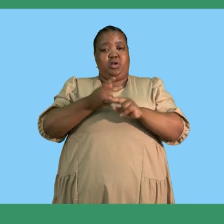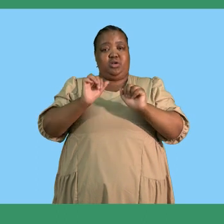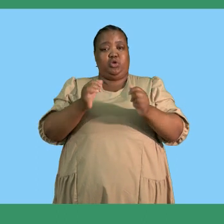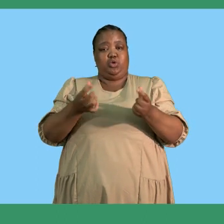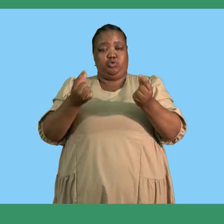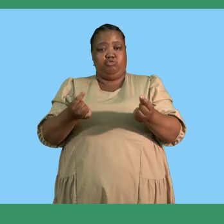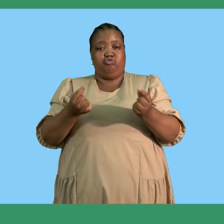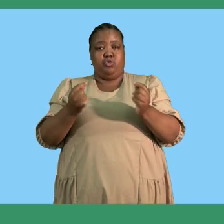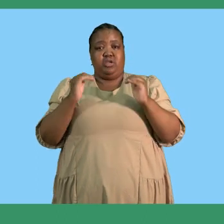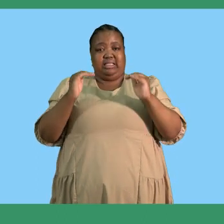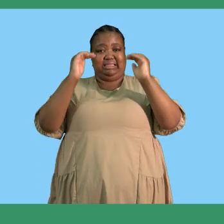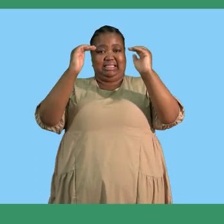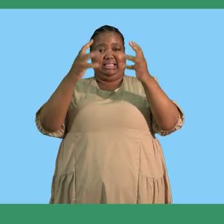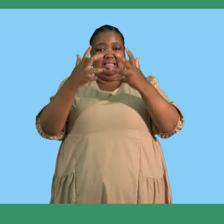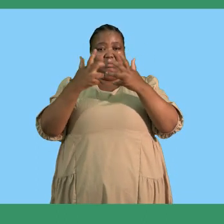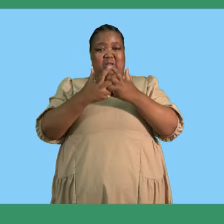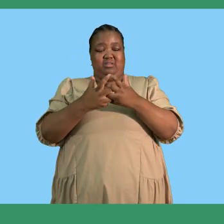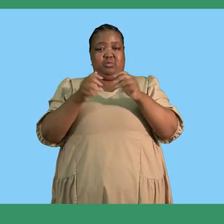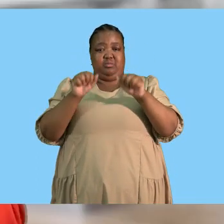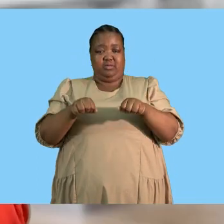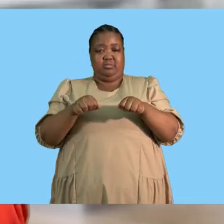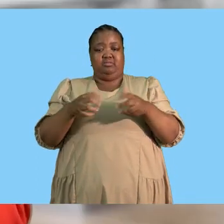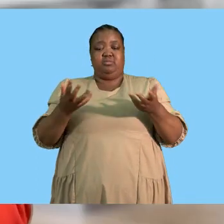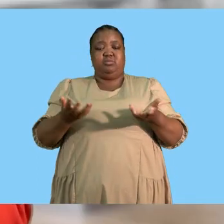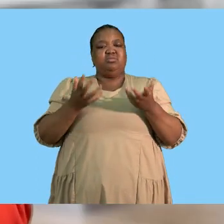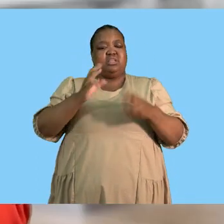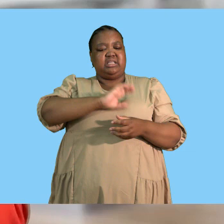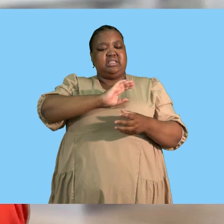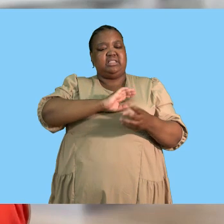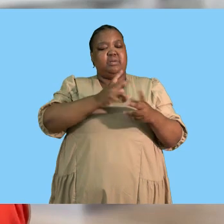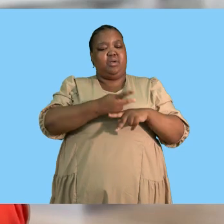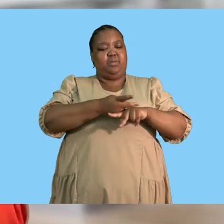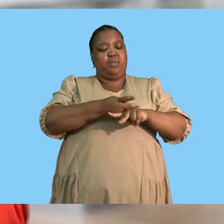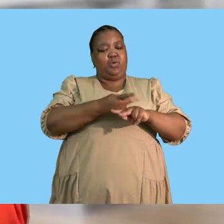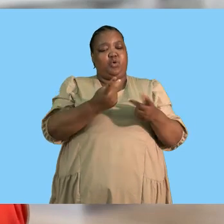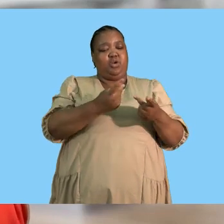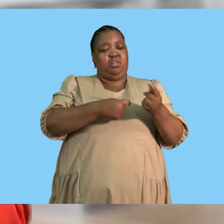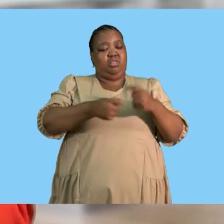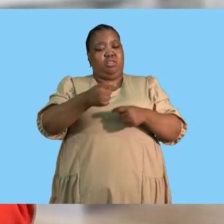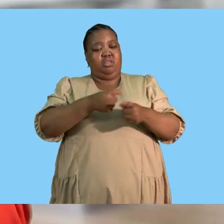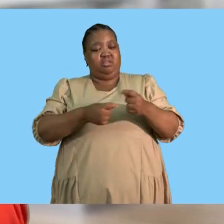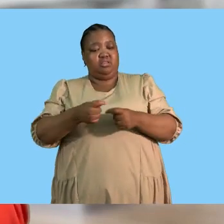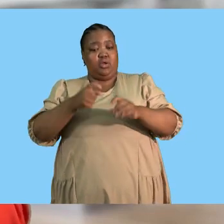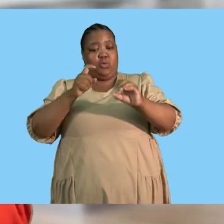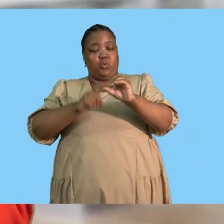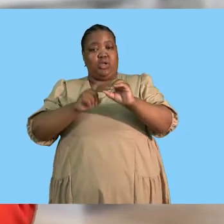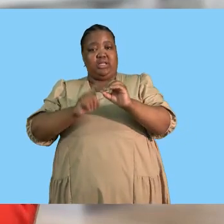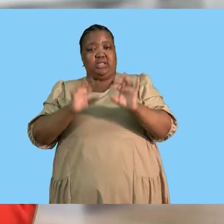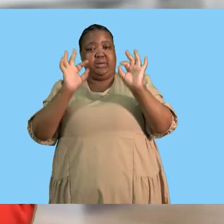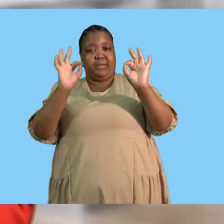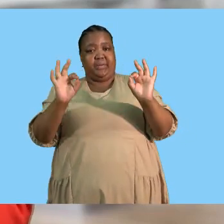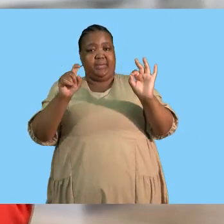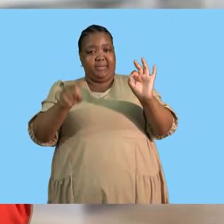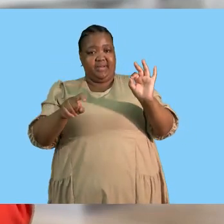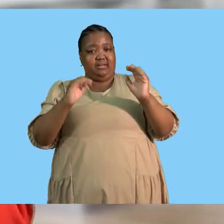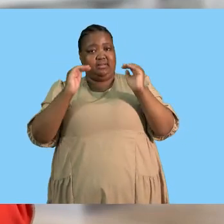the required standards, which means that whatever products that you are selling to your customers must be of the right